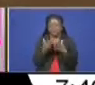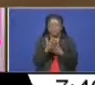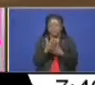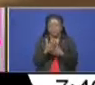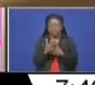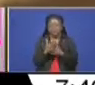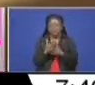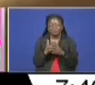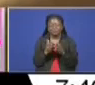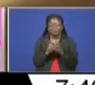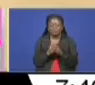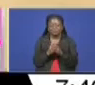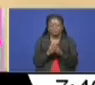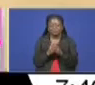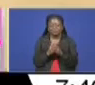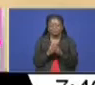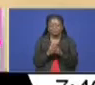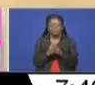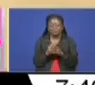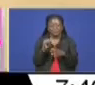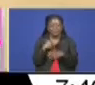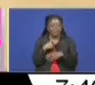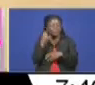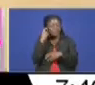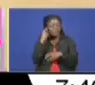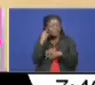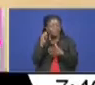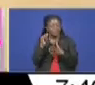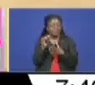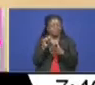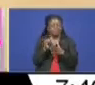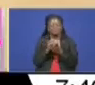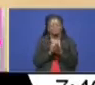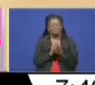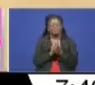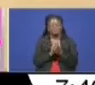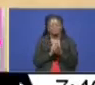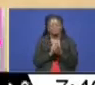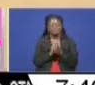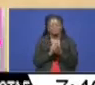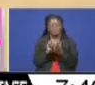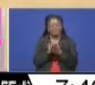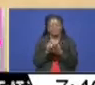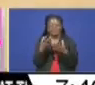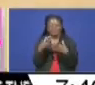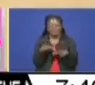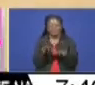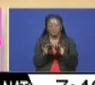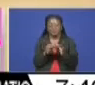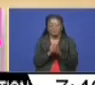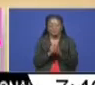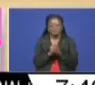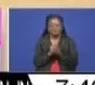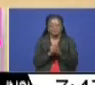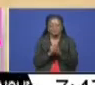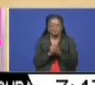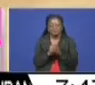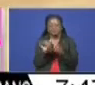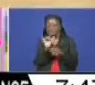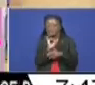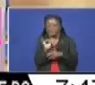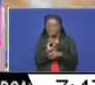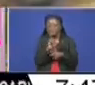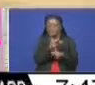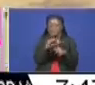got the time we had. Broke the game open. I figured I'd discourage him a bit, and that was the key tonight. We was in the same situation last